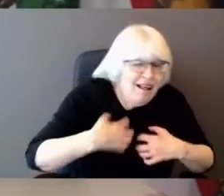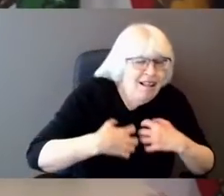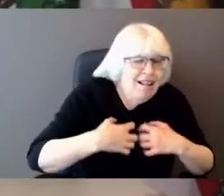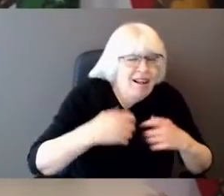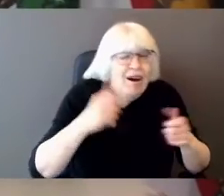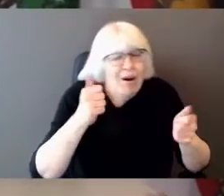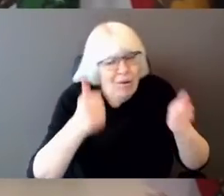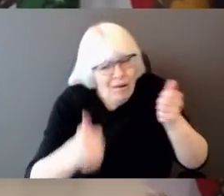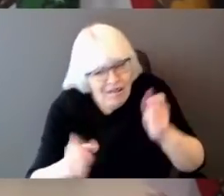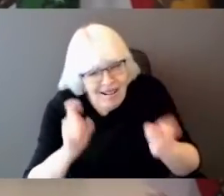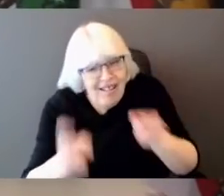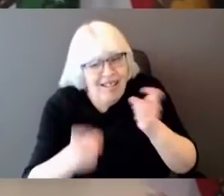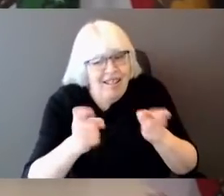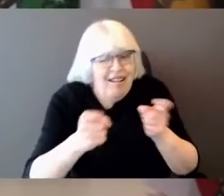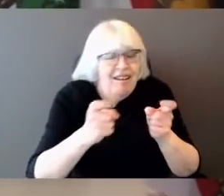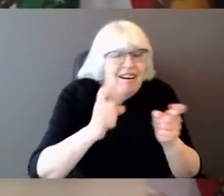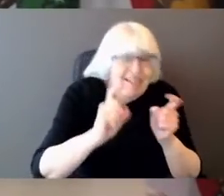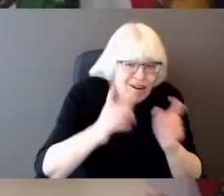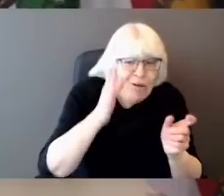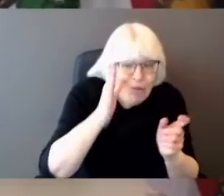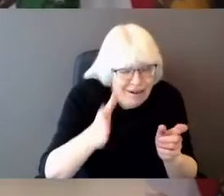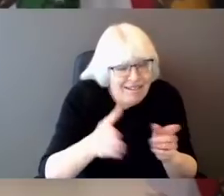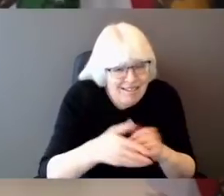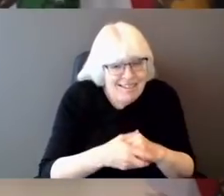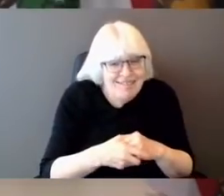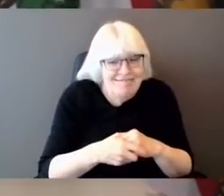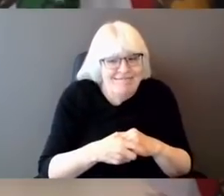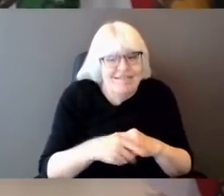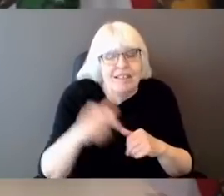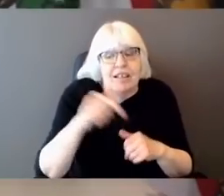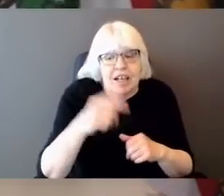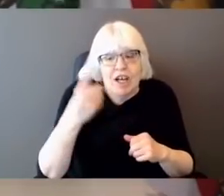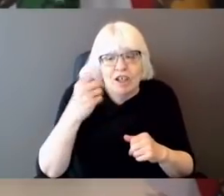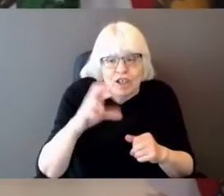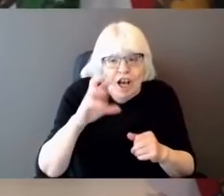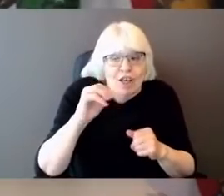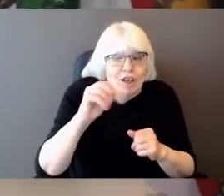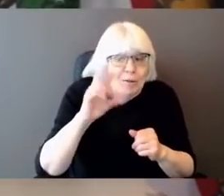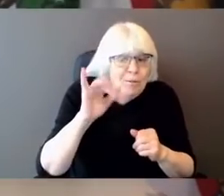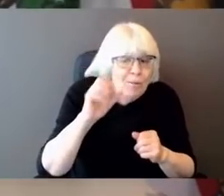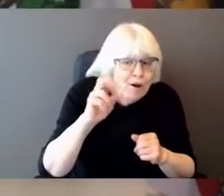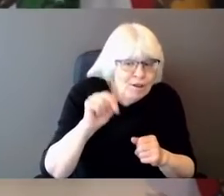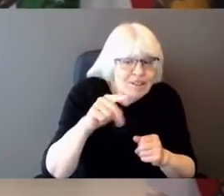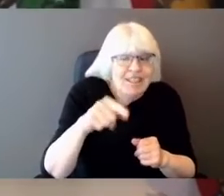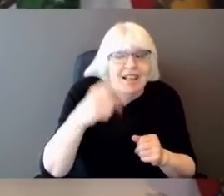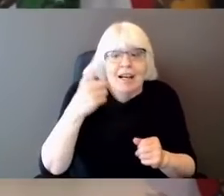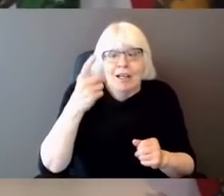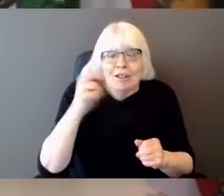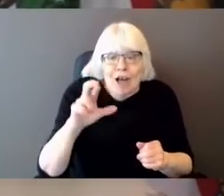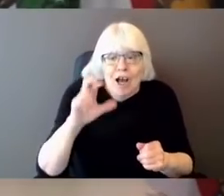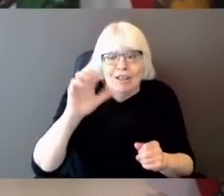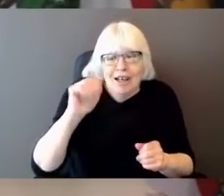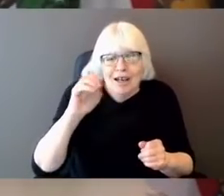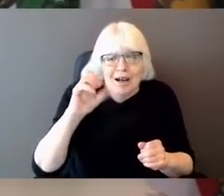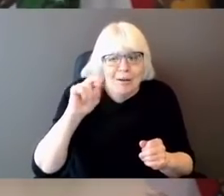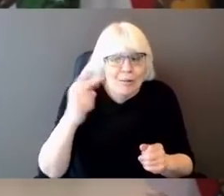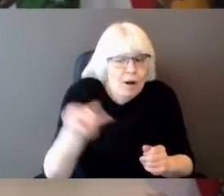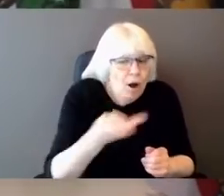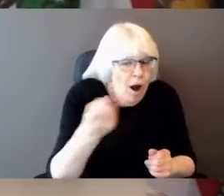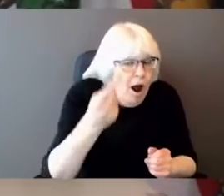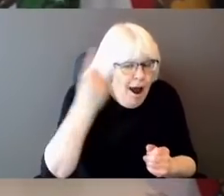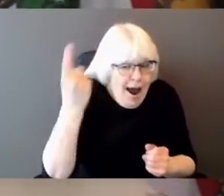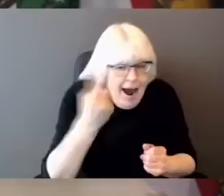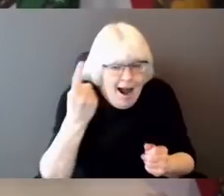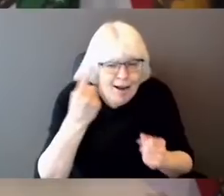and their team never have yet come to Cabinet without a plan that was well thought out and very well